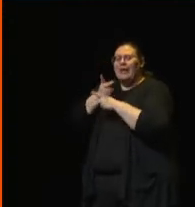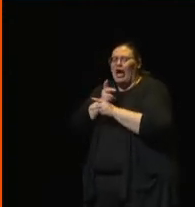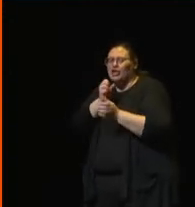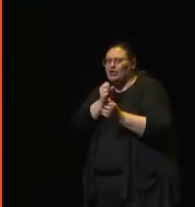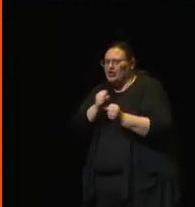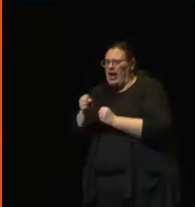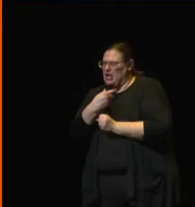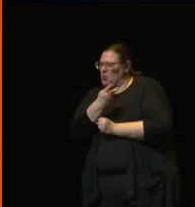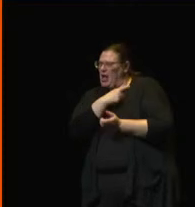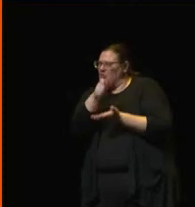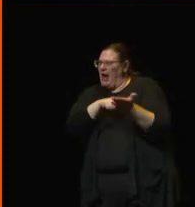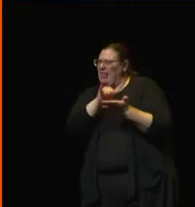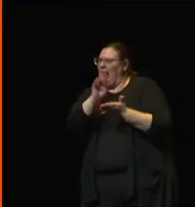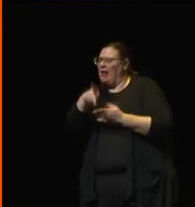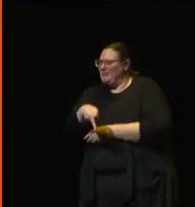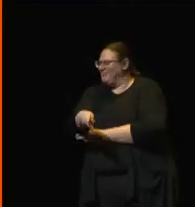up."